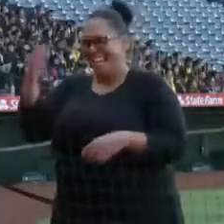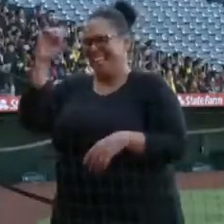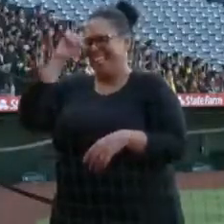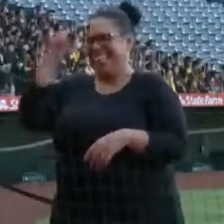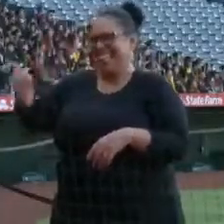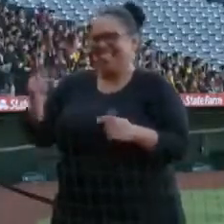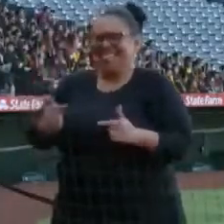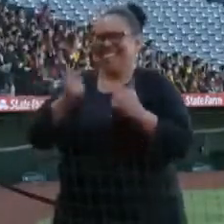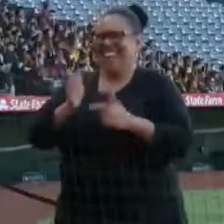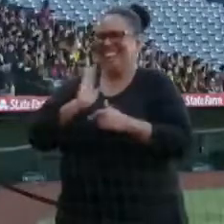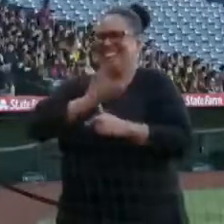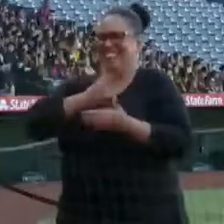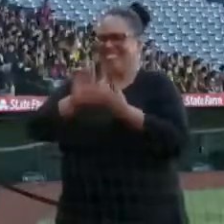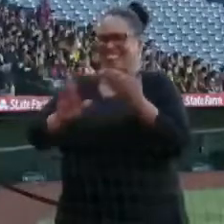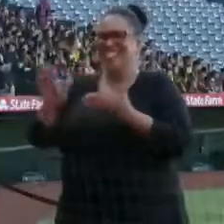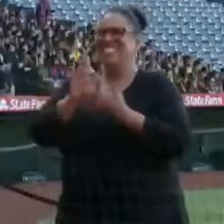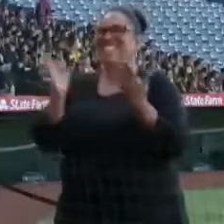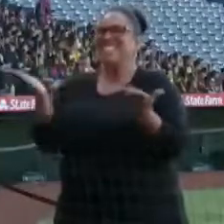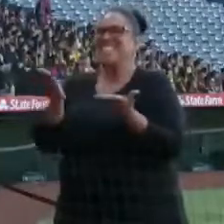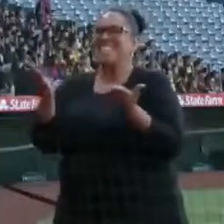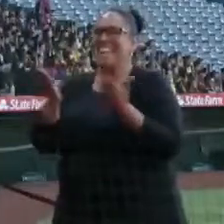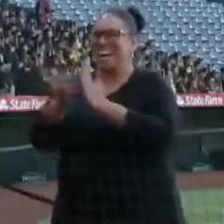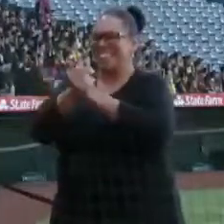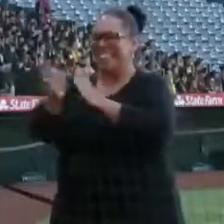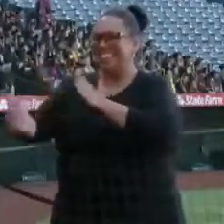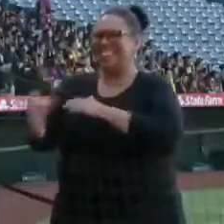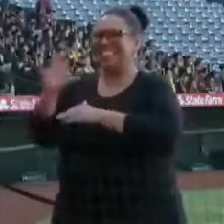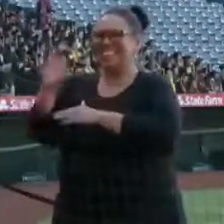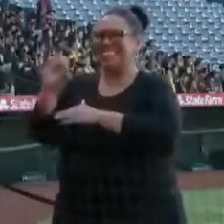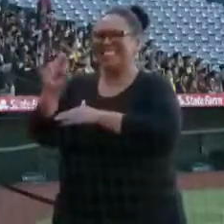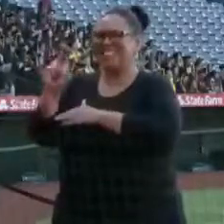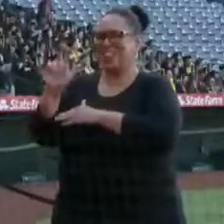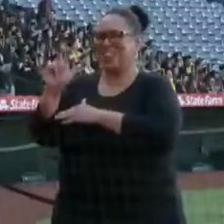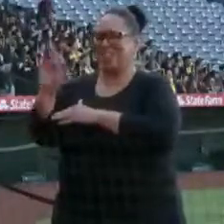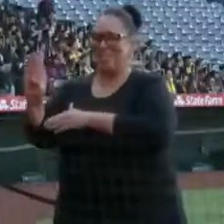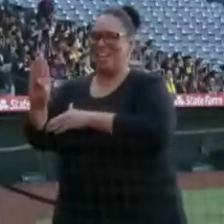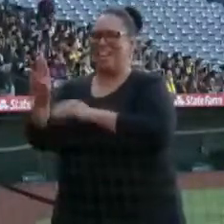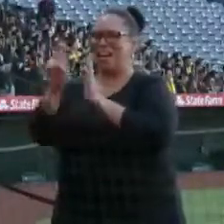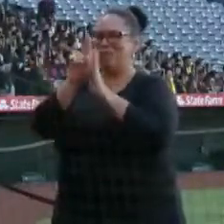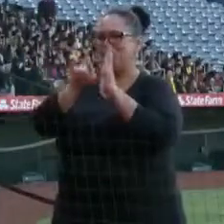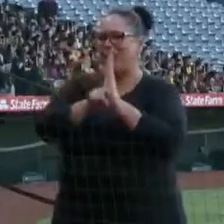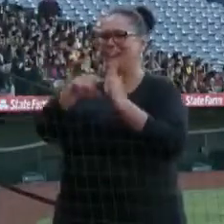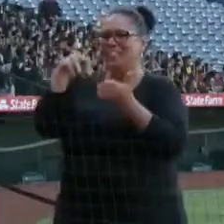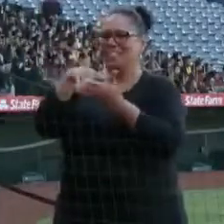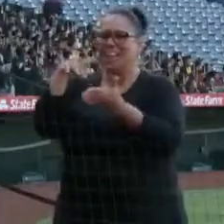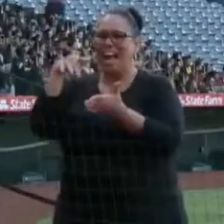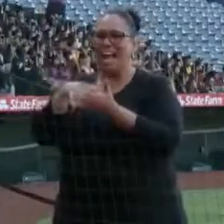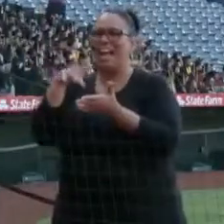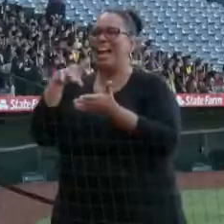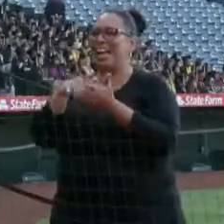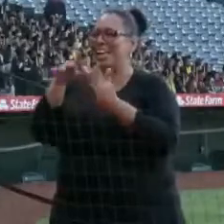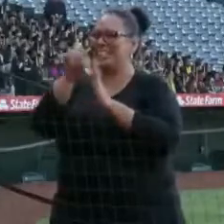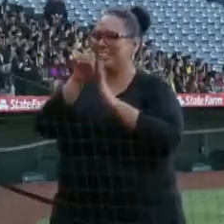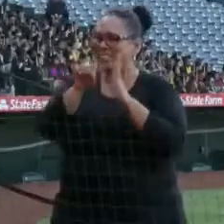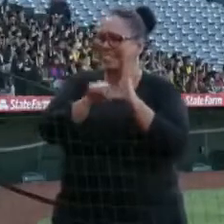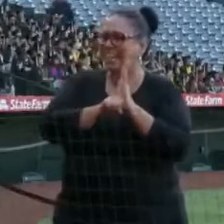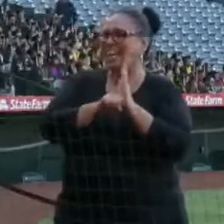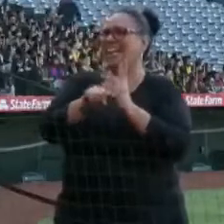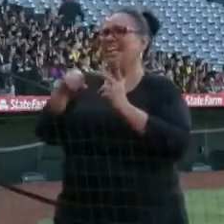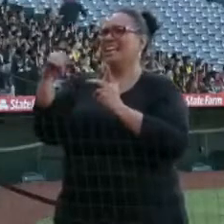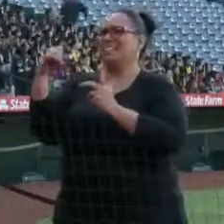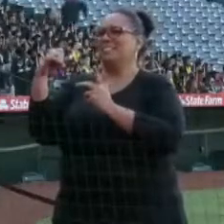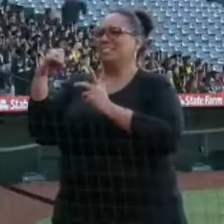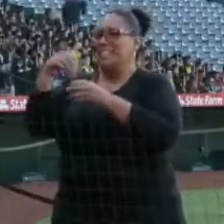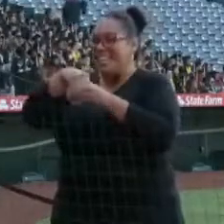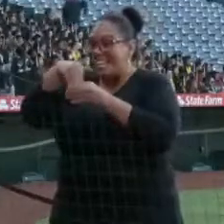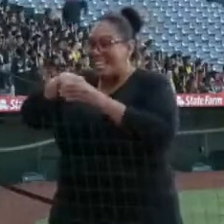college. Here are talented CSULB undergraduates, study alongside state, out-of-state, and